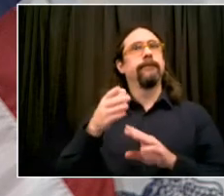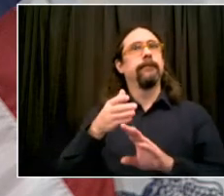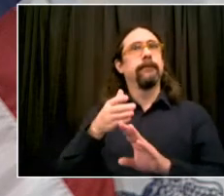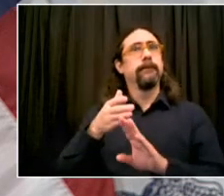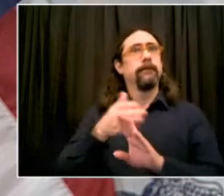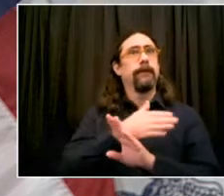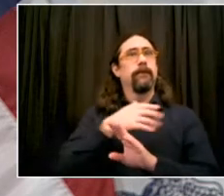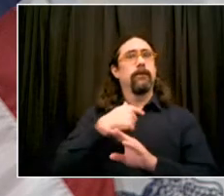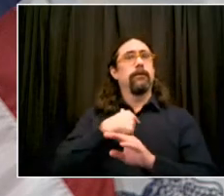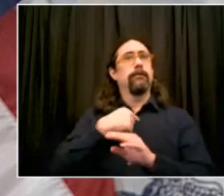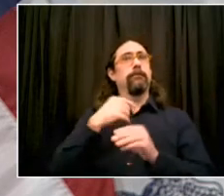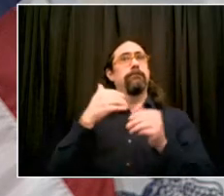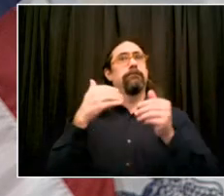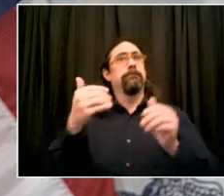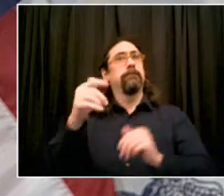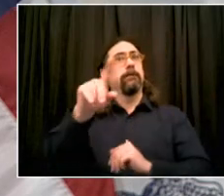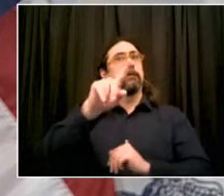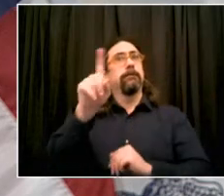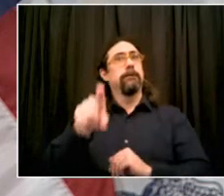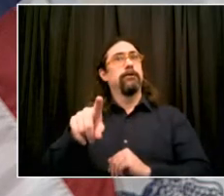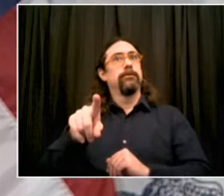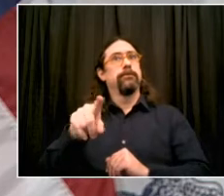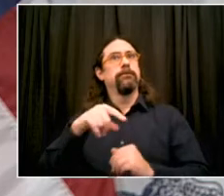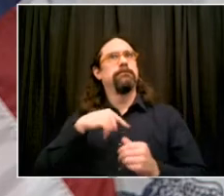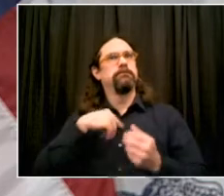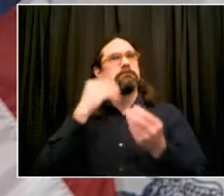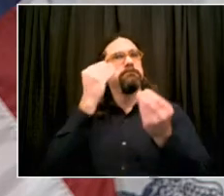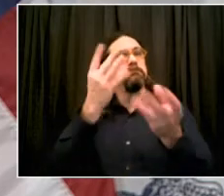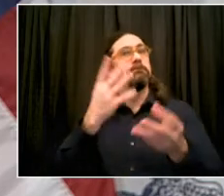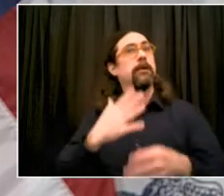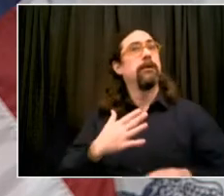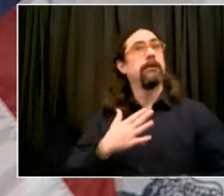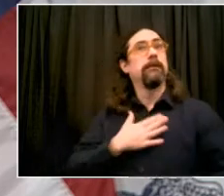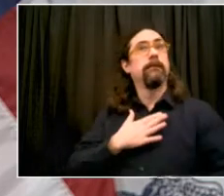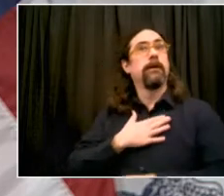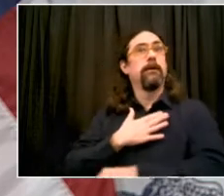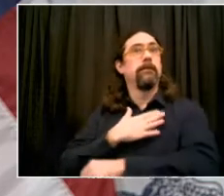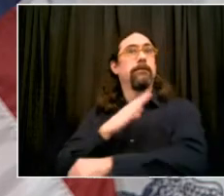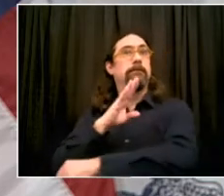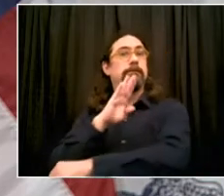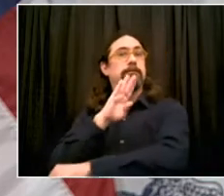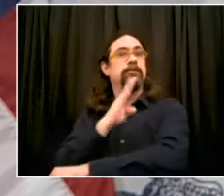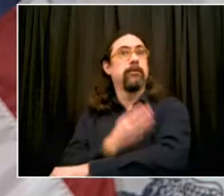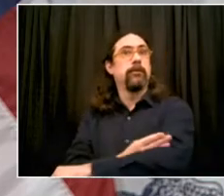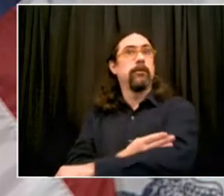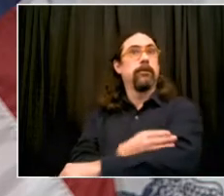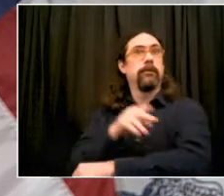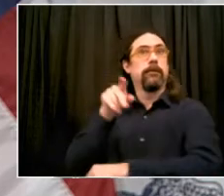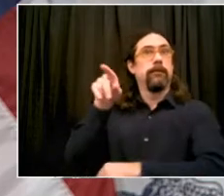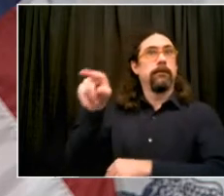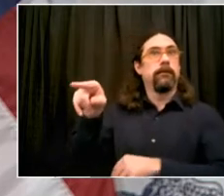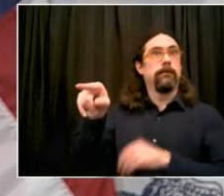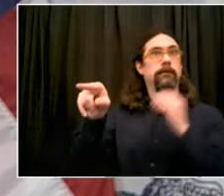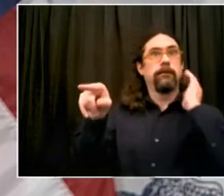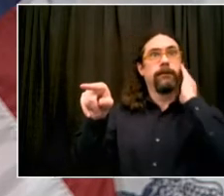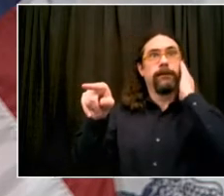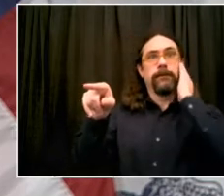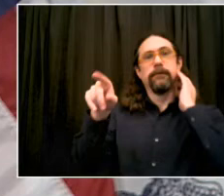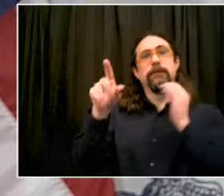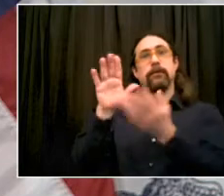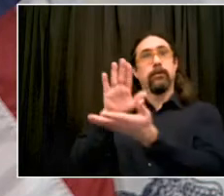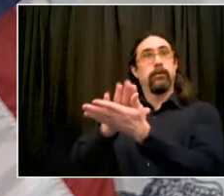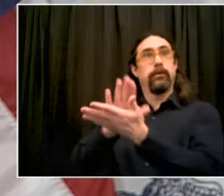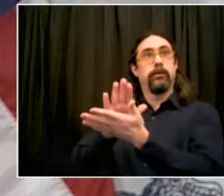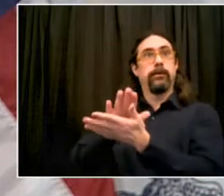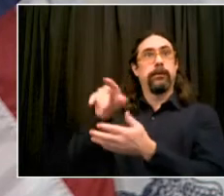I had her results in my email inbox this morning. So, all right. So that's, Kristen, we like hearing when the system is working. So thank